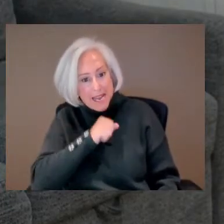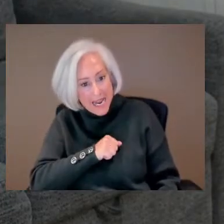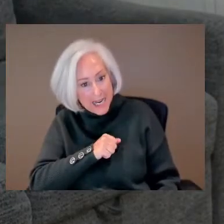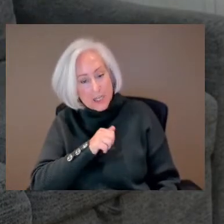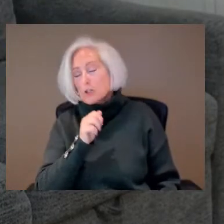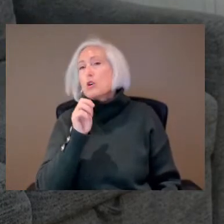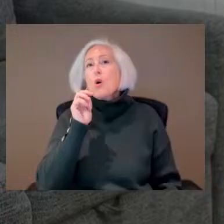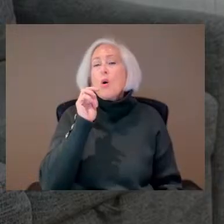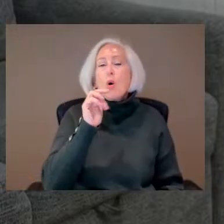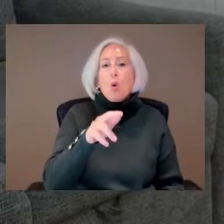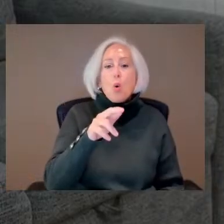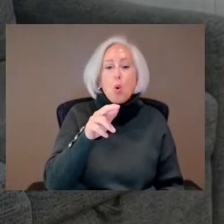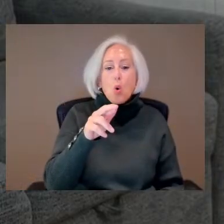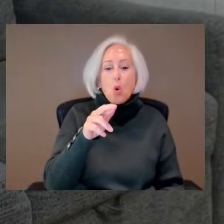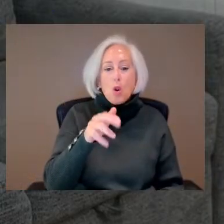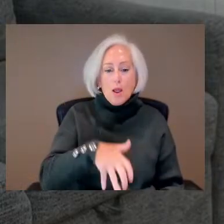like